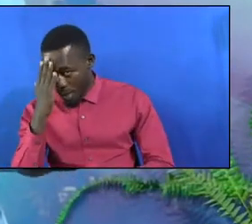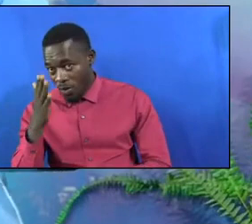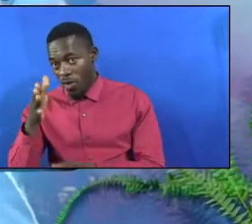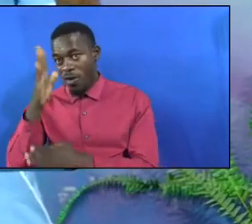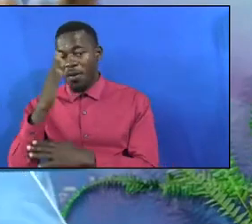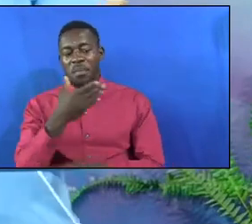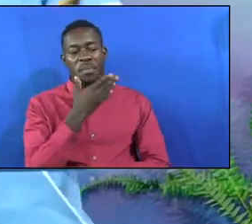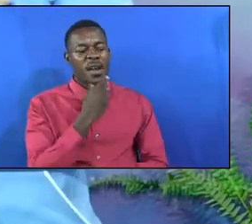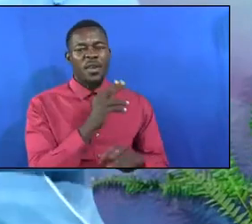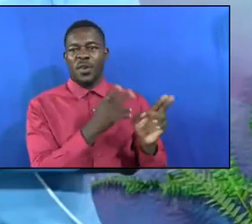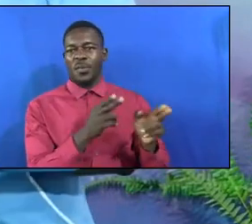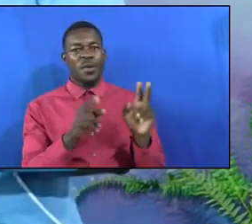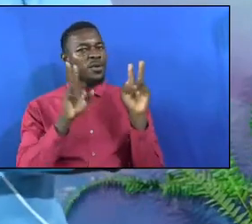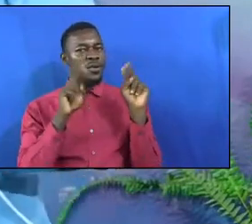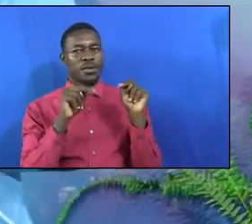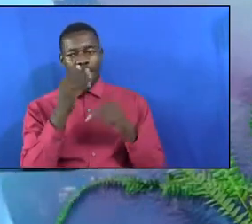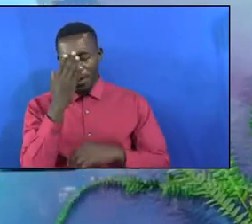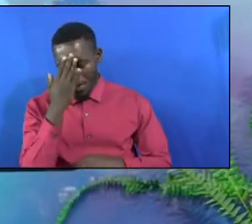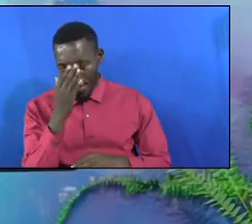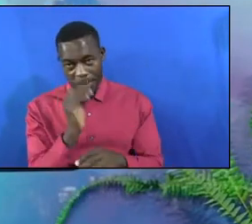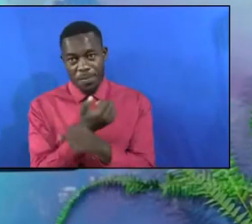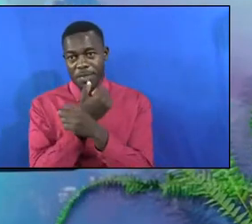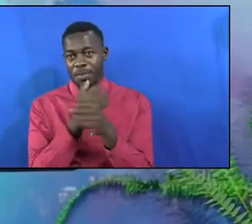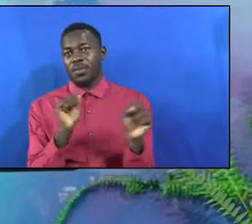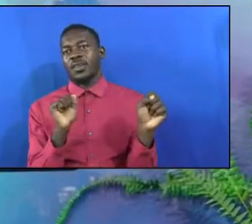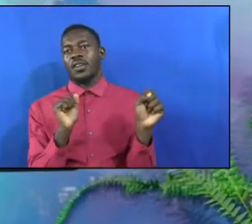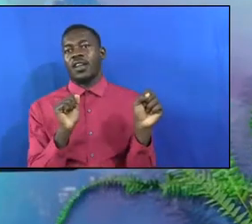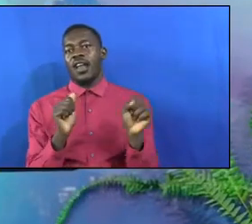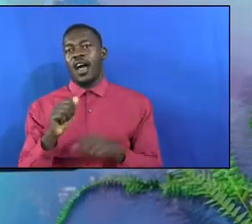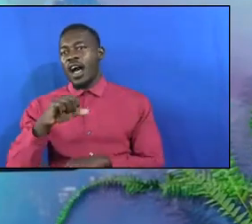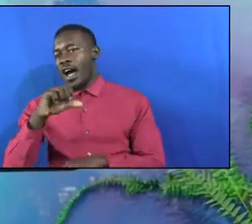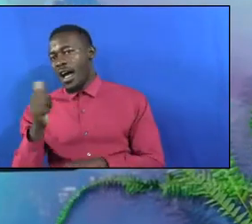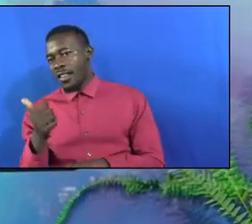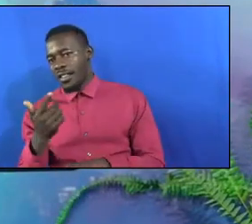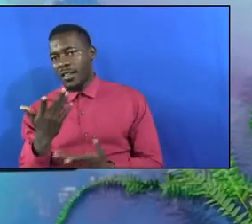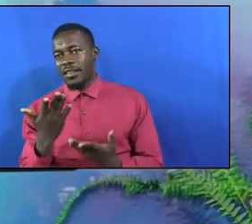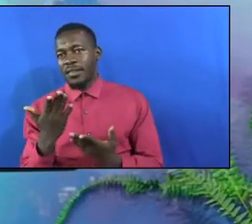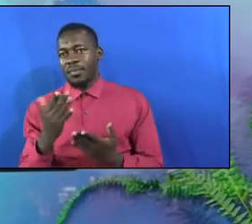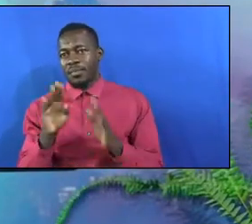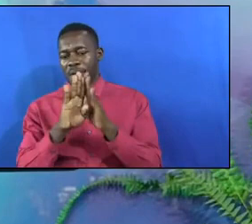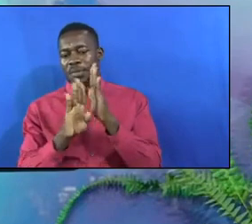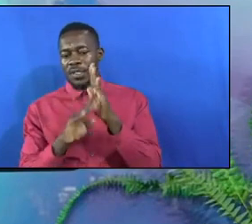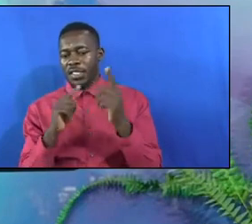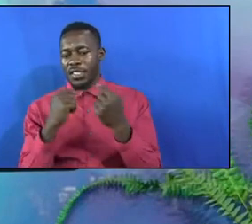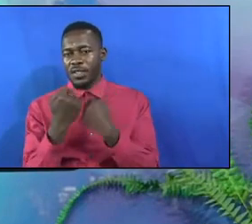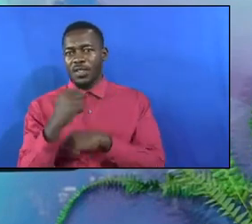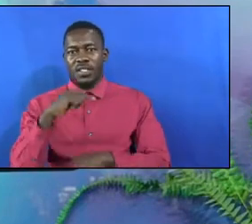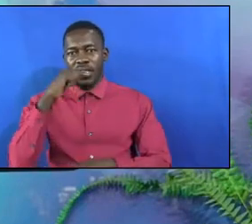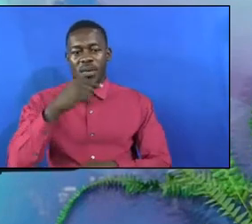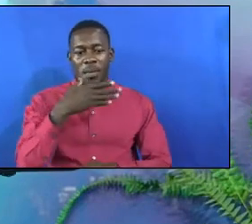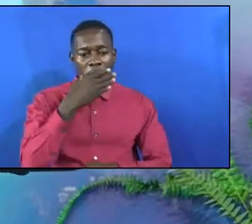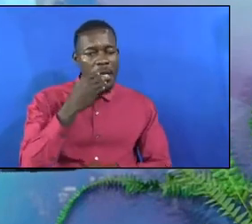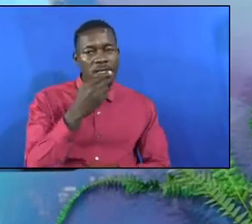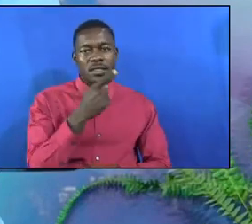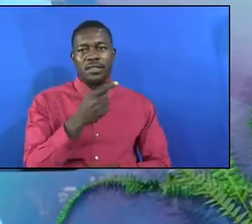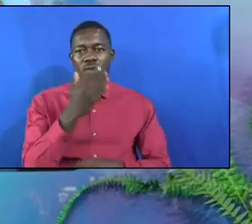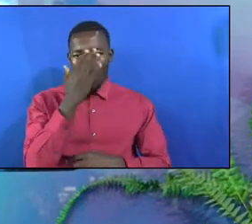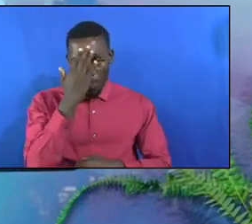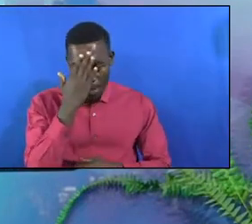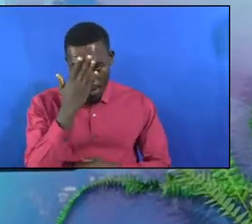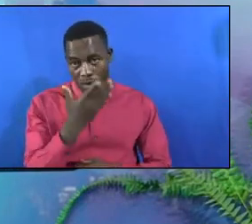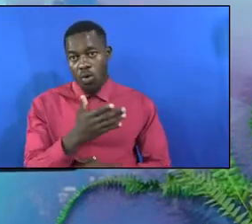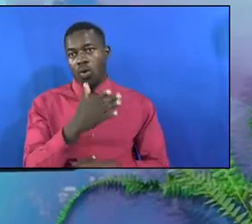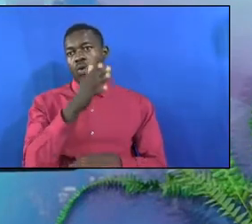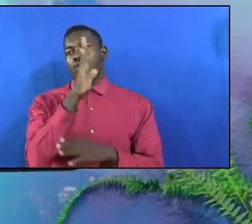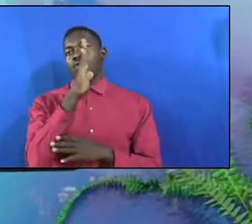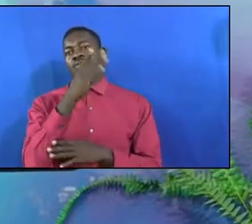human beings. Other versions will tell you, we rather obey God than man. And that is the leading of this team. So there